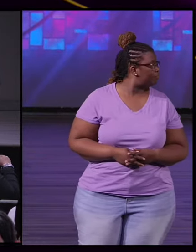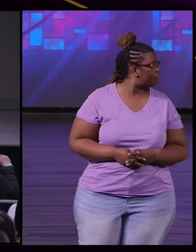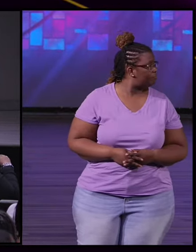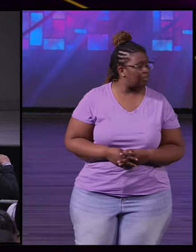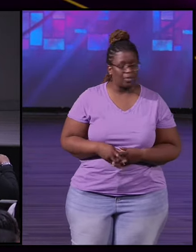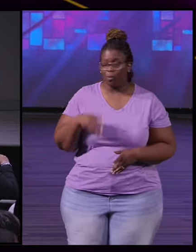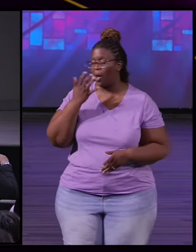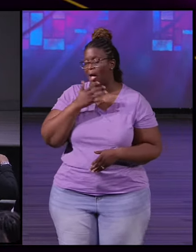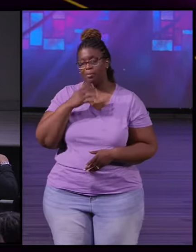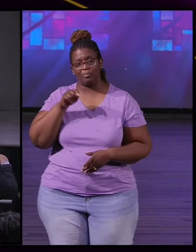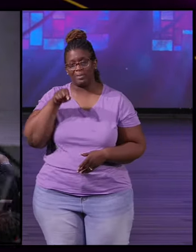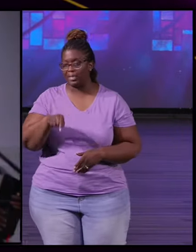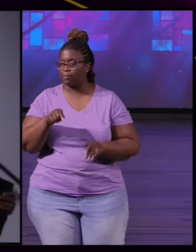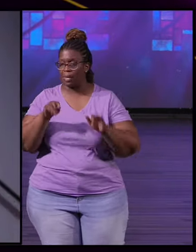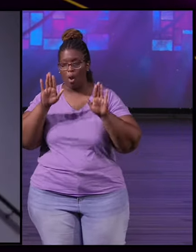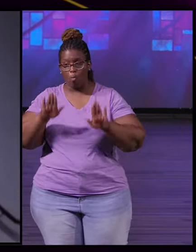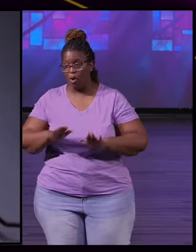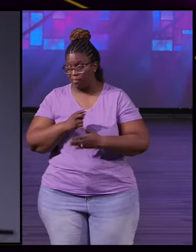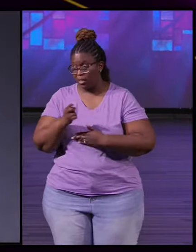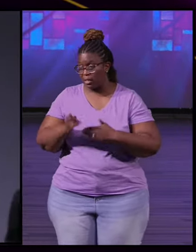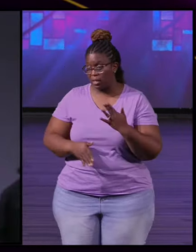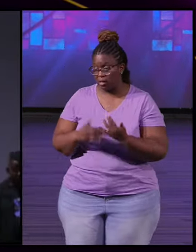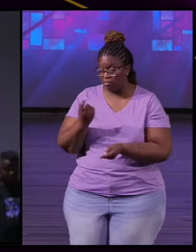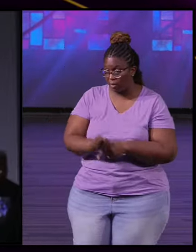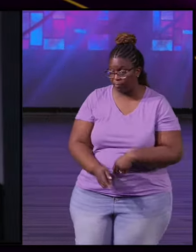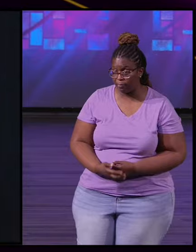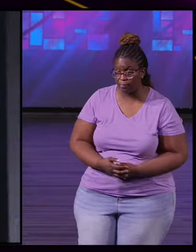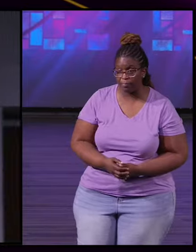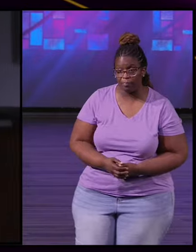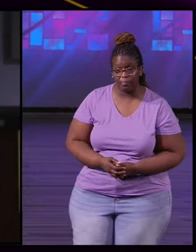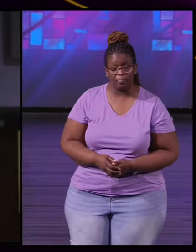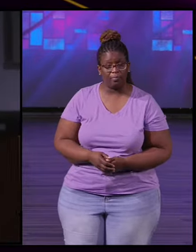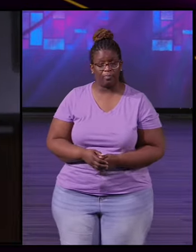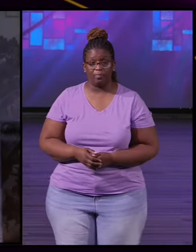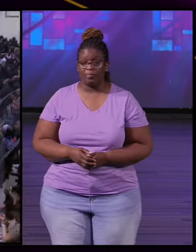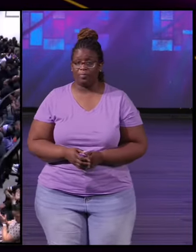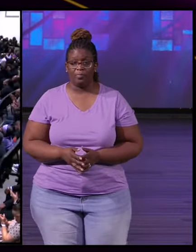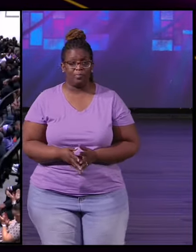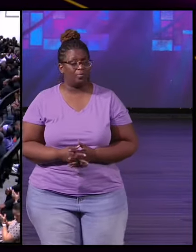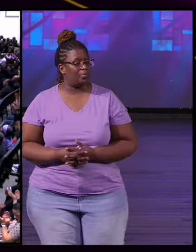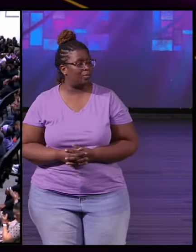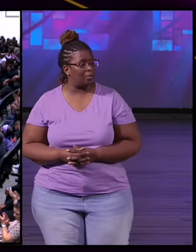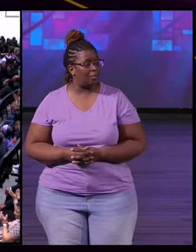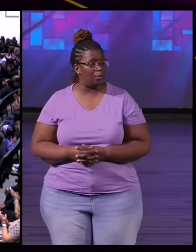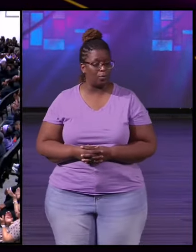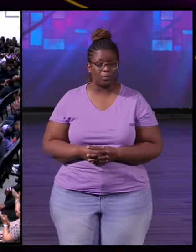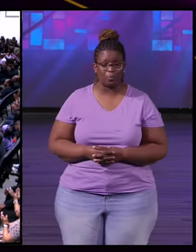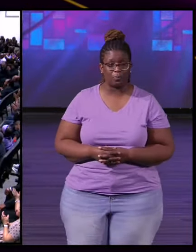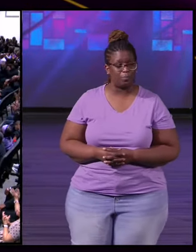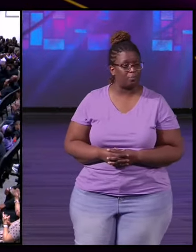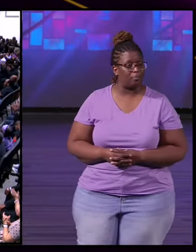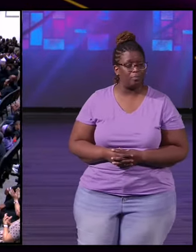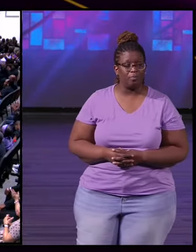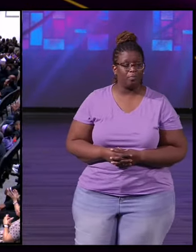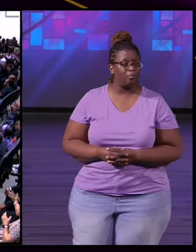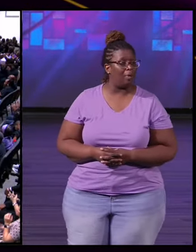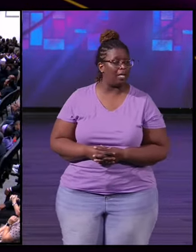it's been a wonderful weekend, has it not? God is moving in such a wonderful way.